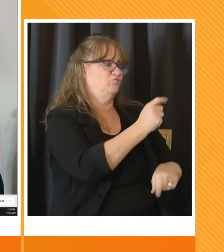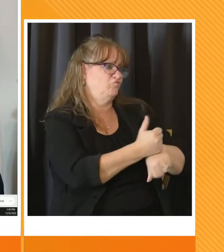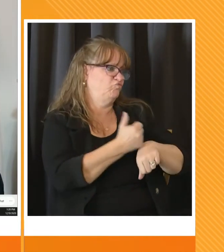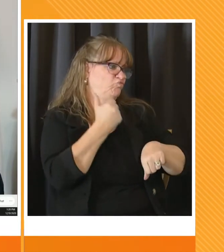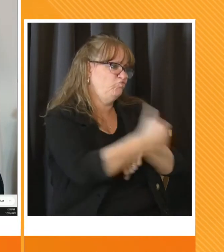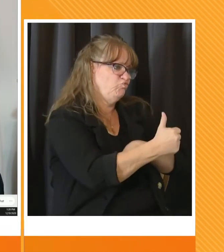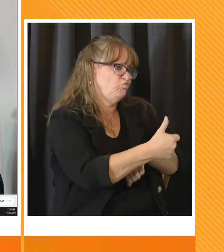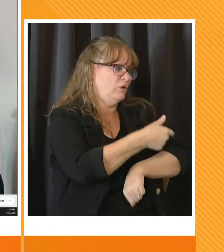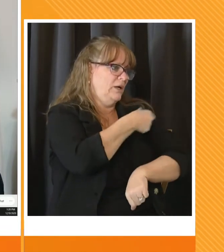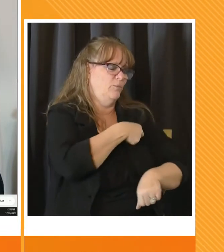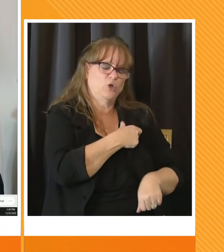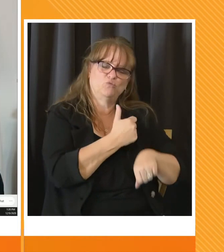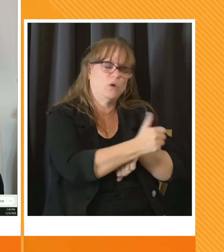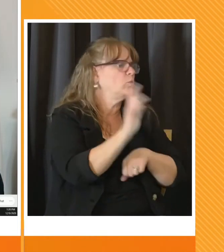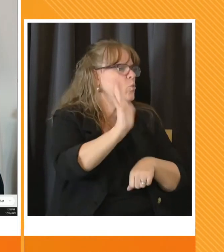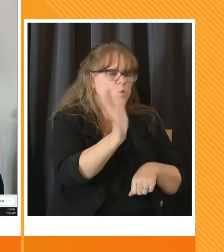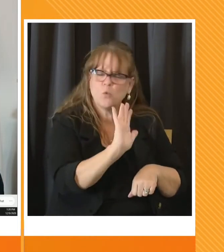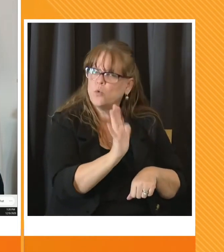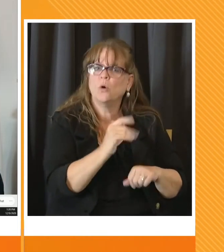incarcerated.